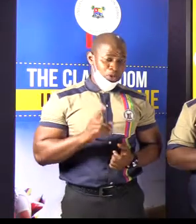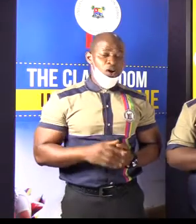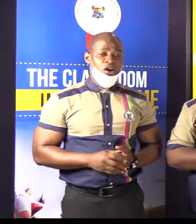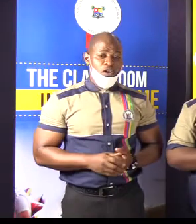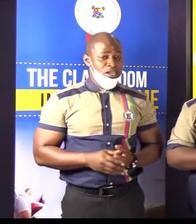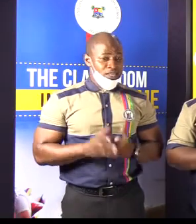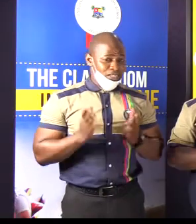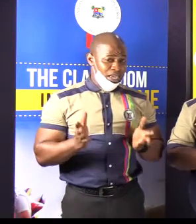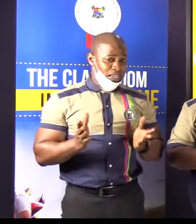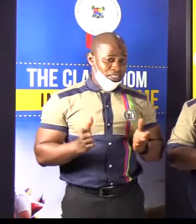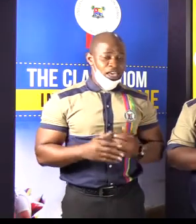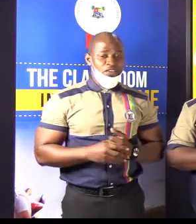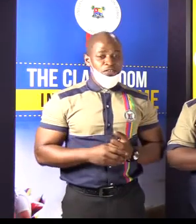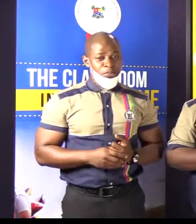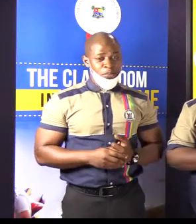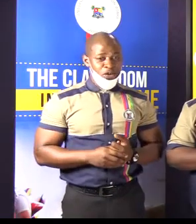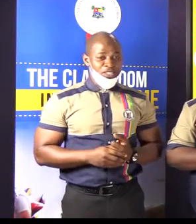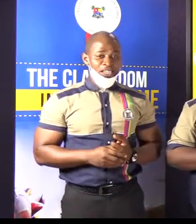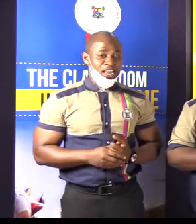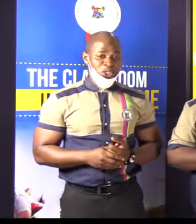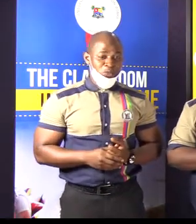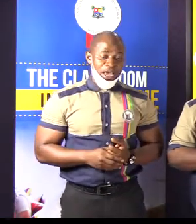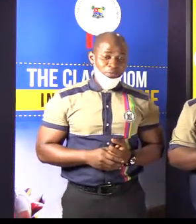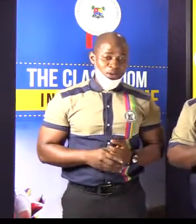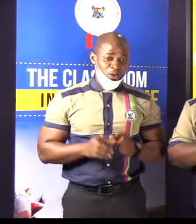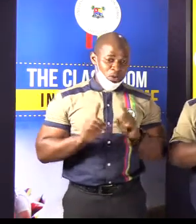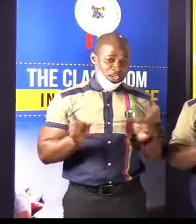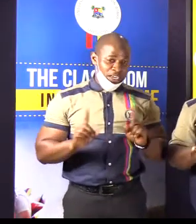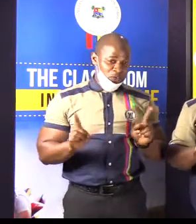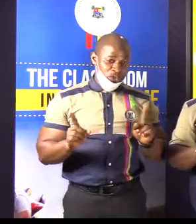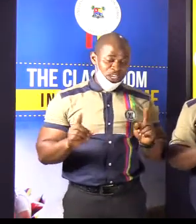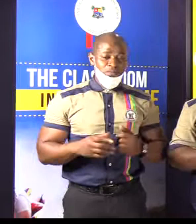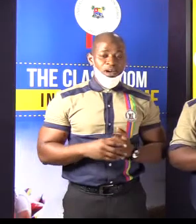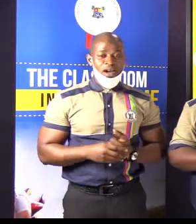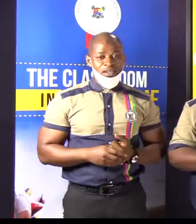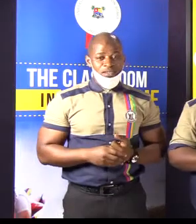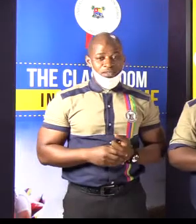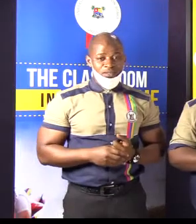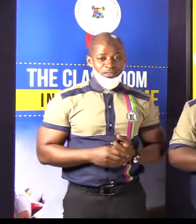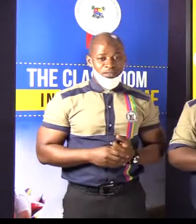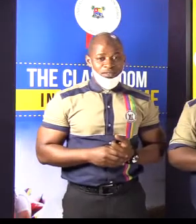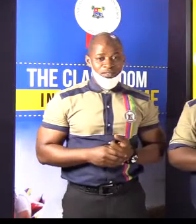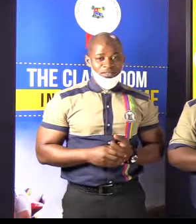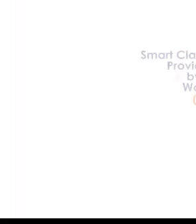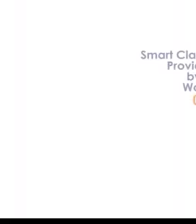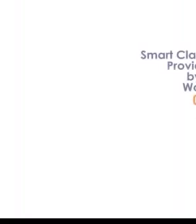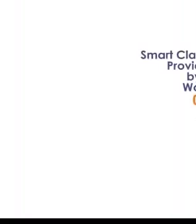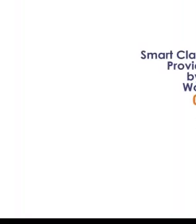But above all, stay Stay safe. safe because at LASUBEB, We leave no child behind.